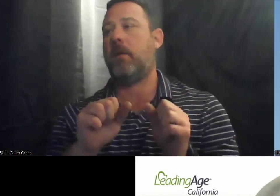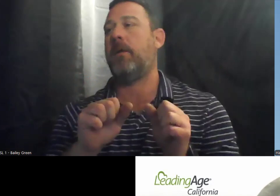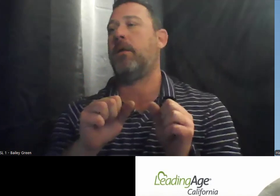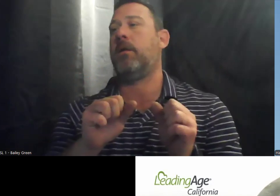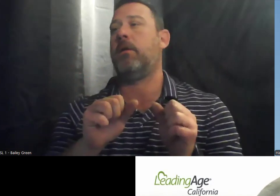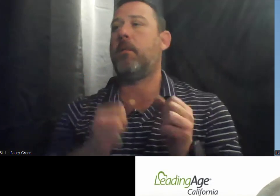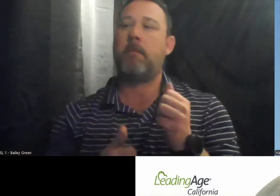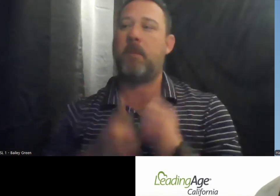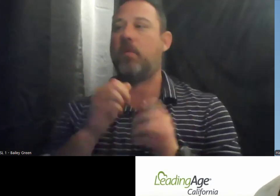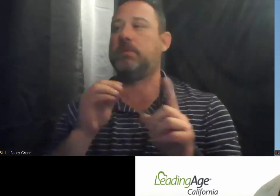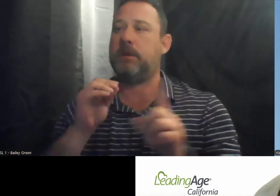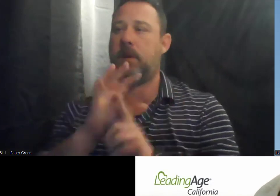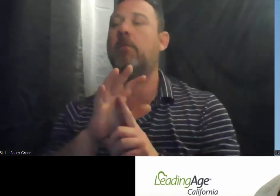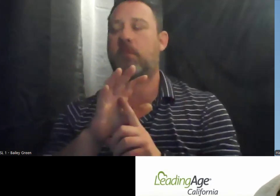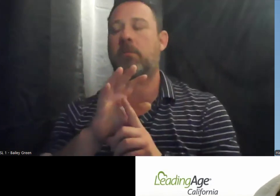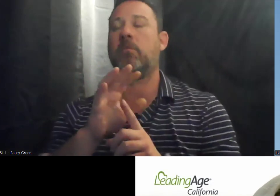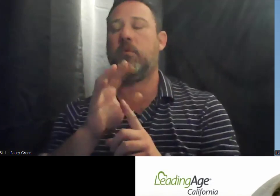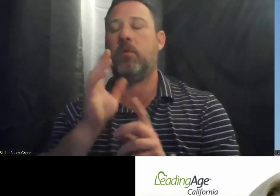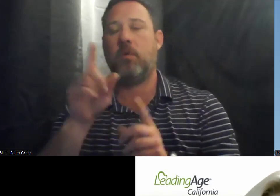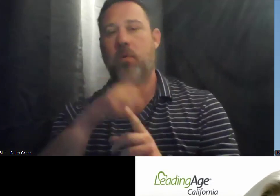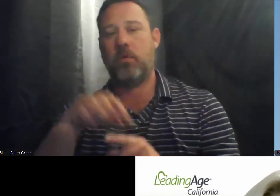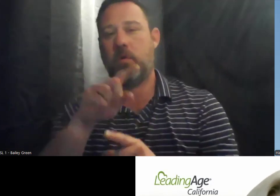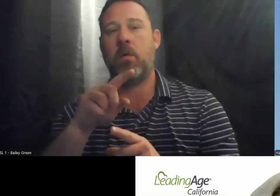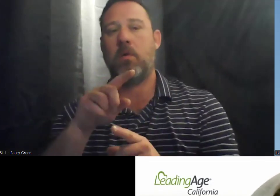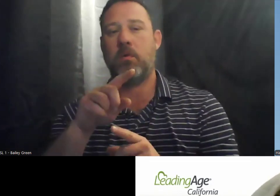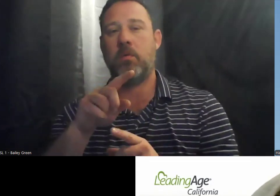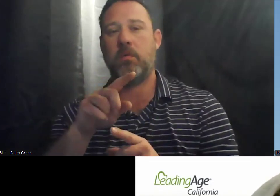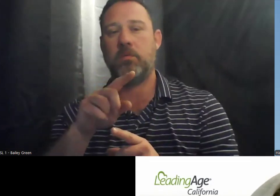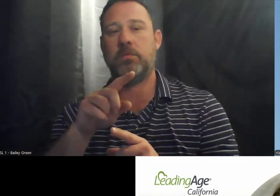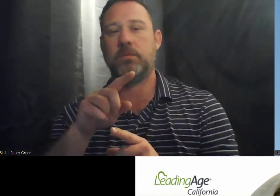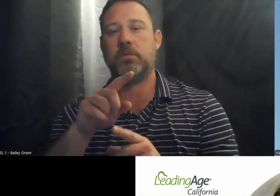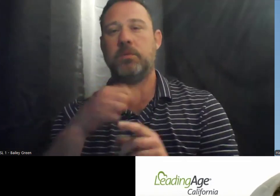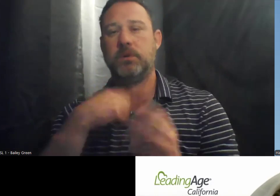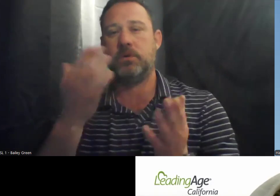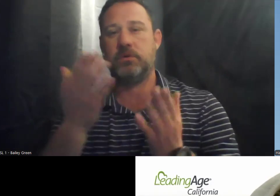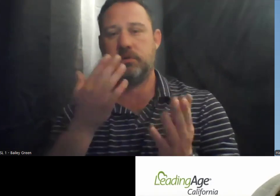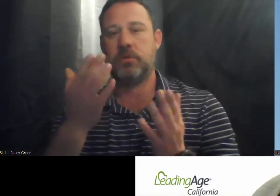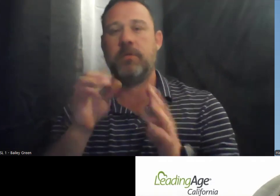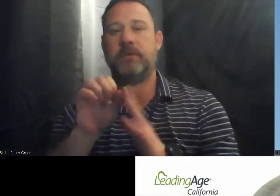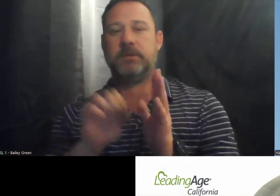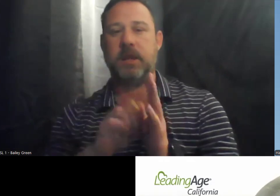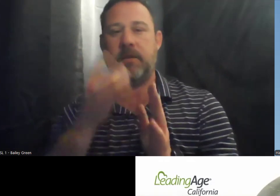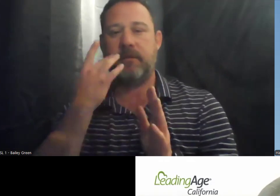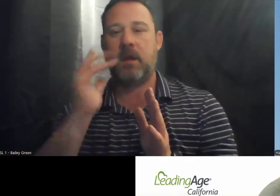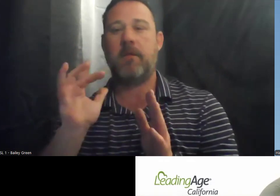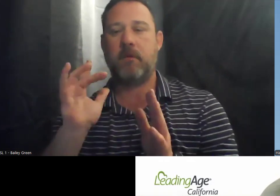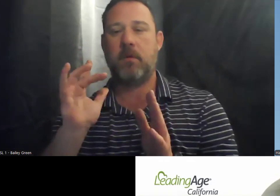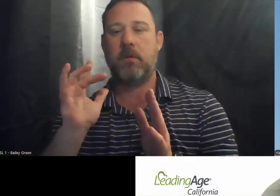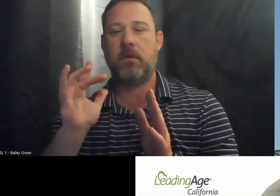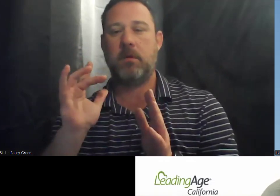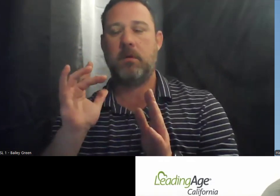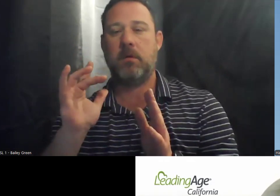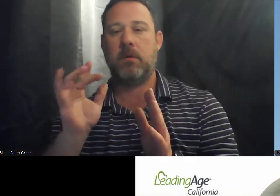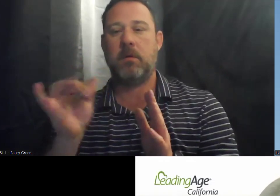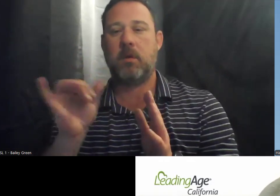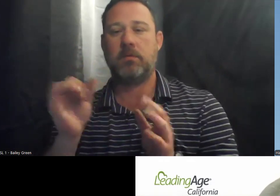most impactful to those that we all serve across the state of California, and also